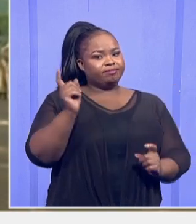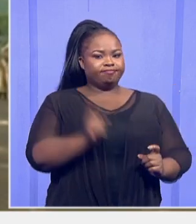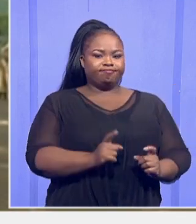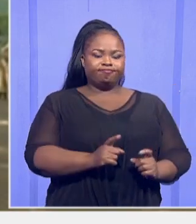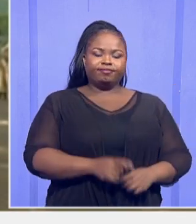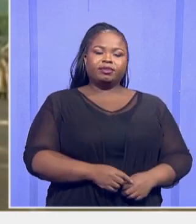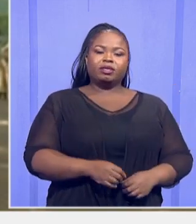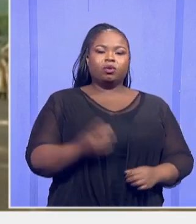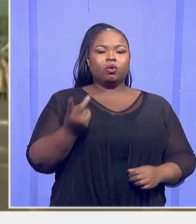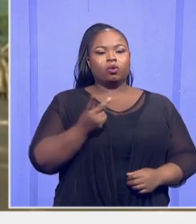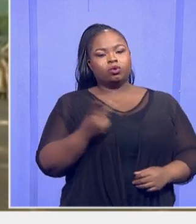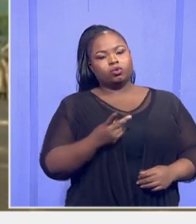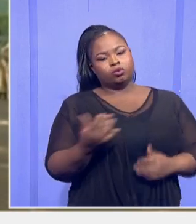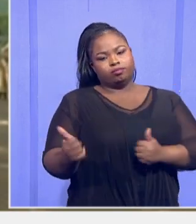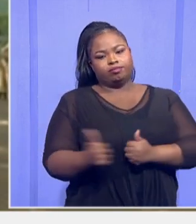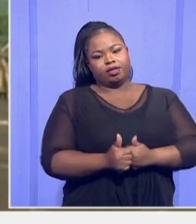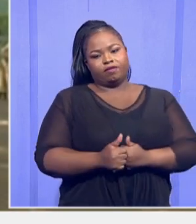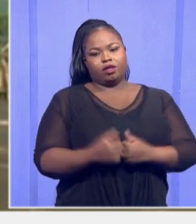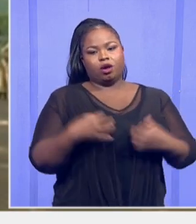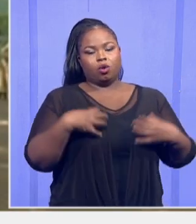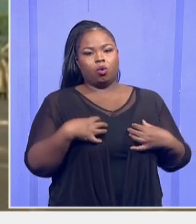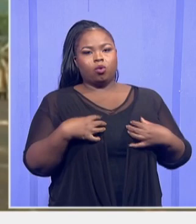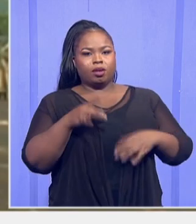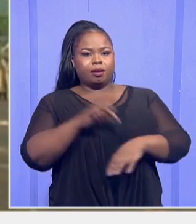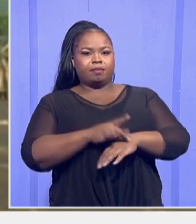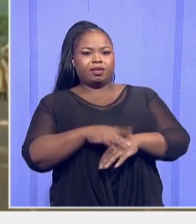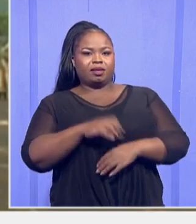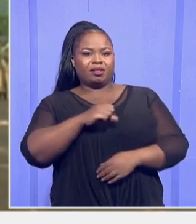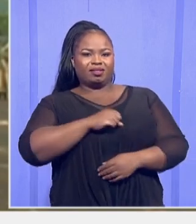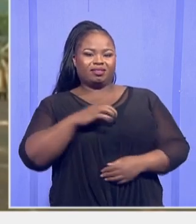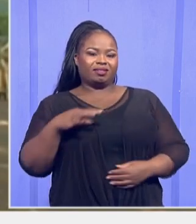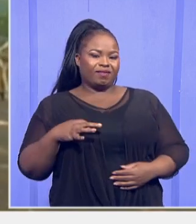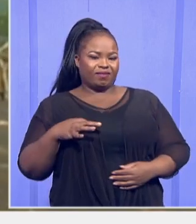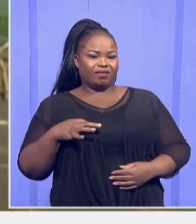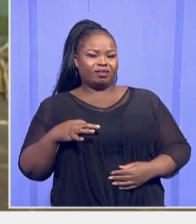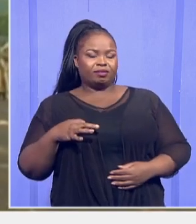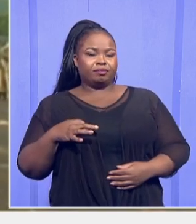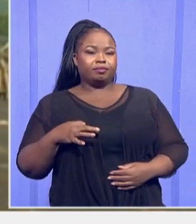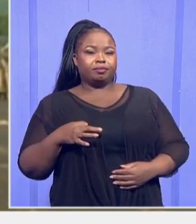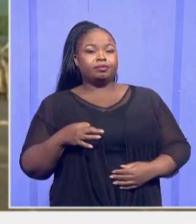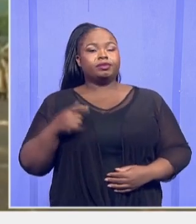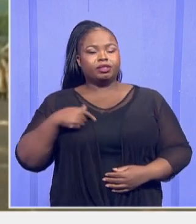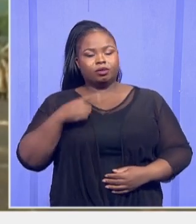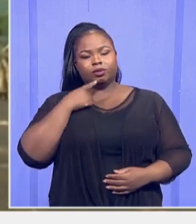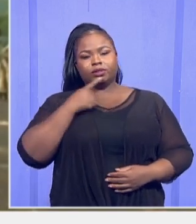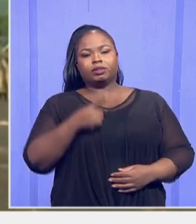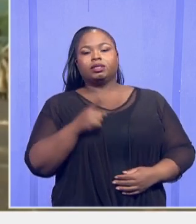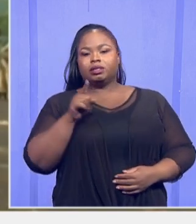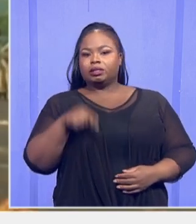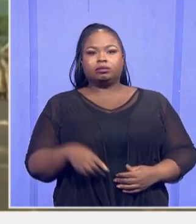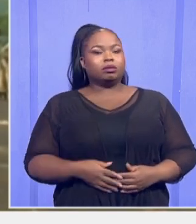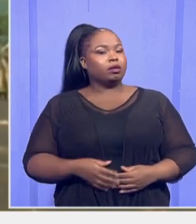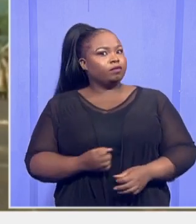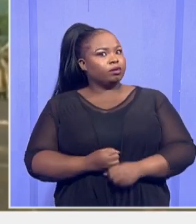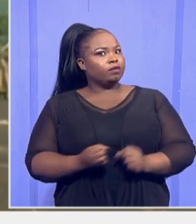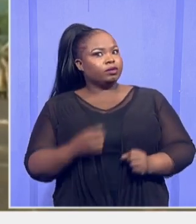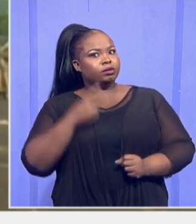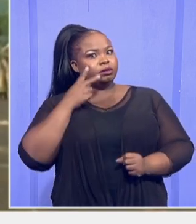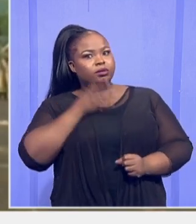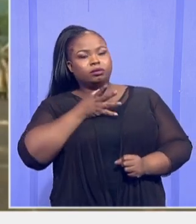that they are accompanied by their own medical personnel. I can safely declare that I've never seen so